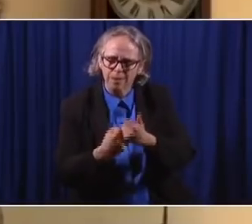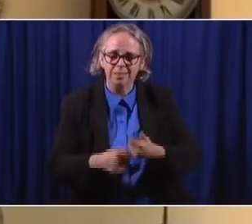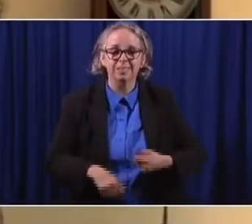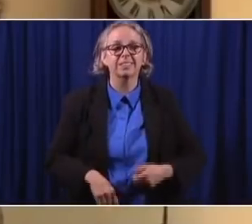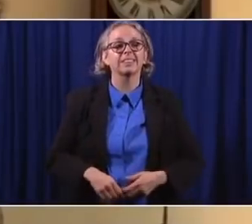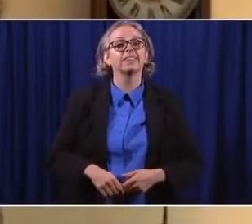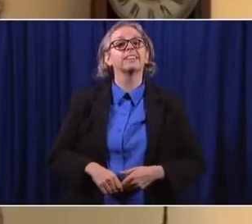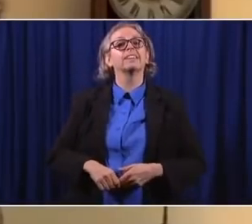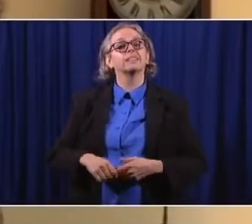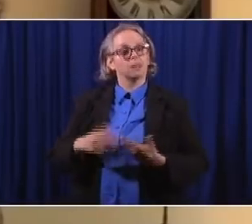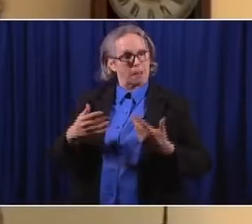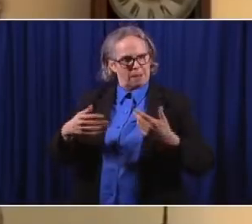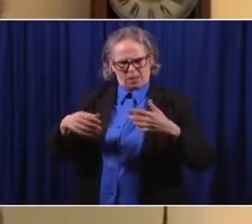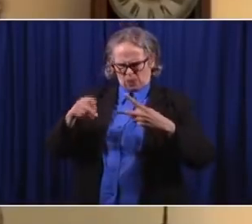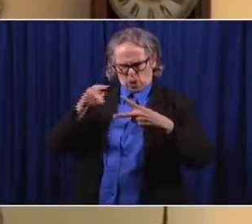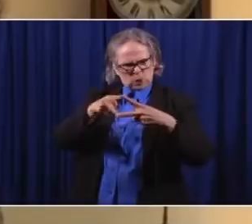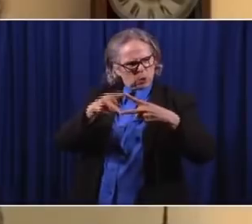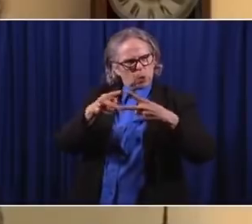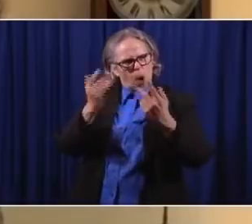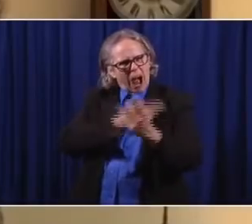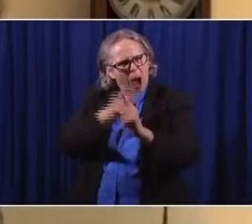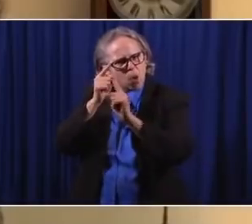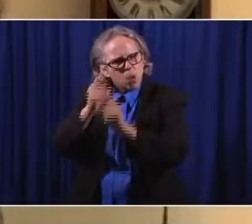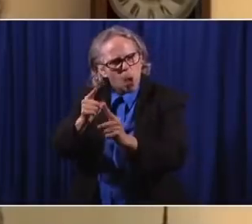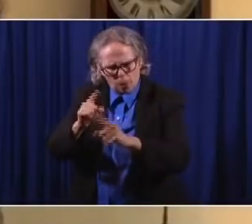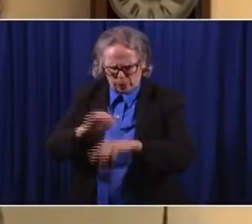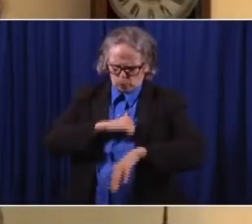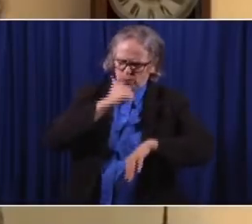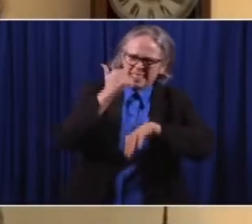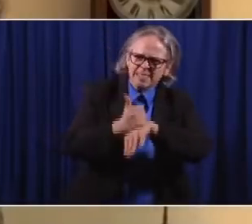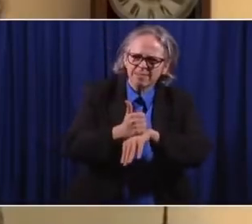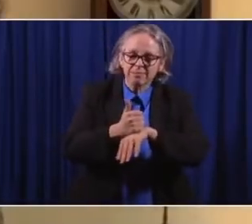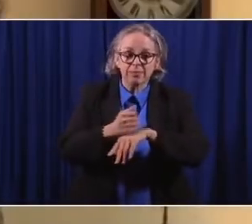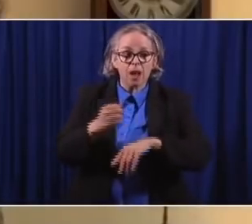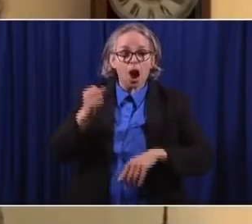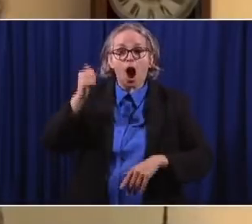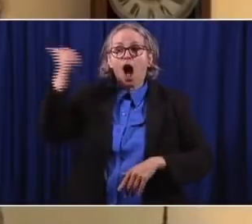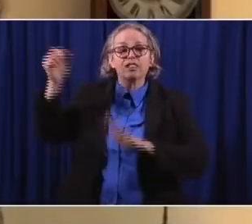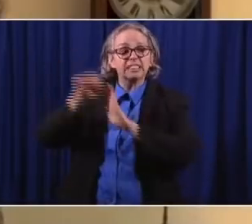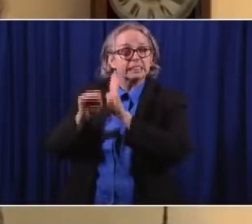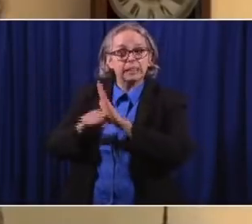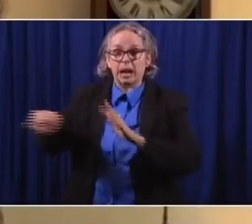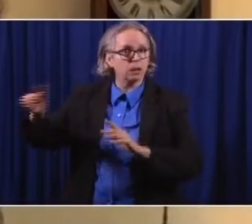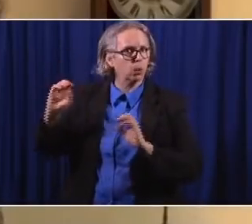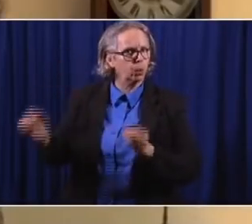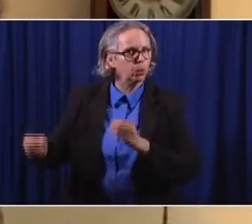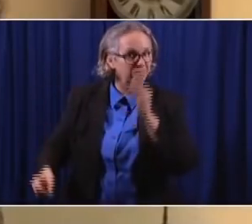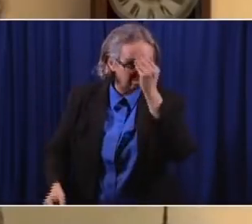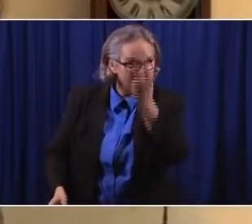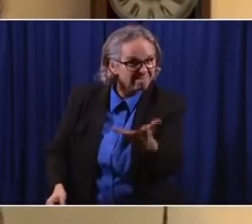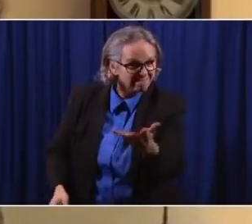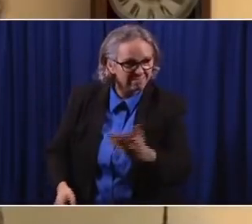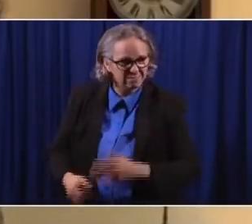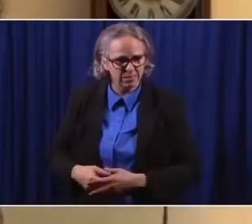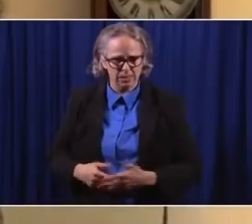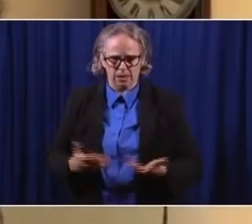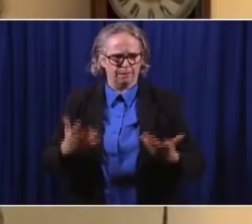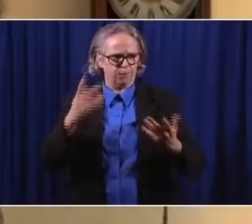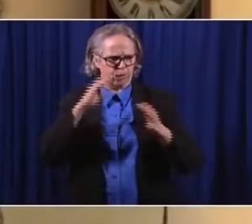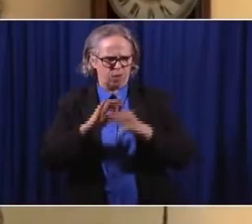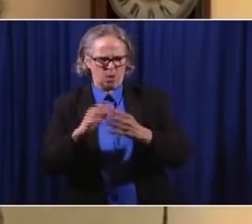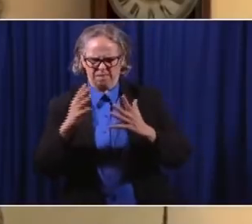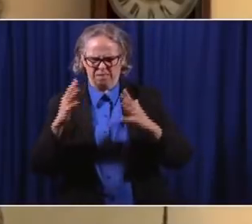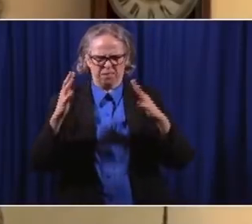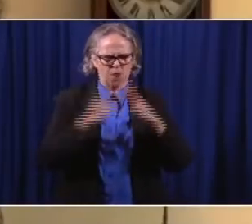that out and opened it up. Some states didn't do that. Some states restricted football. Some states restricted contact